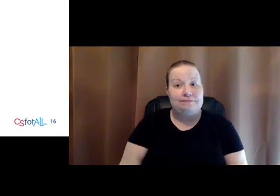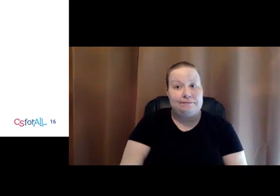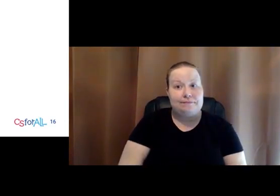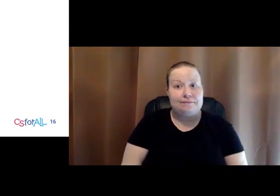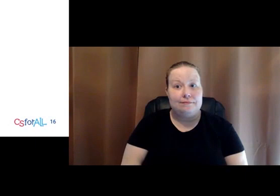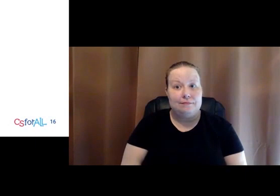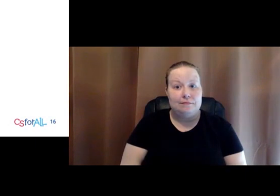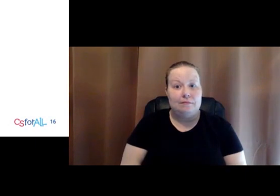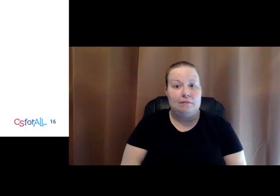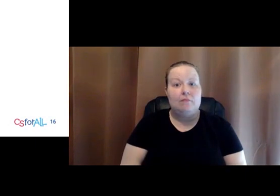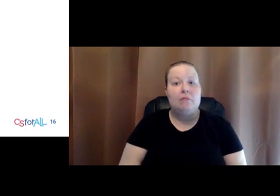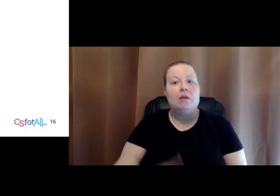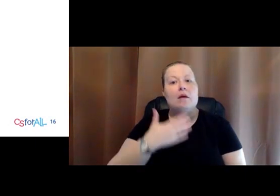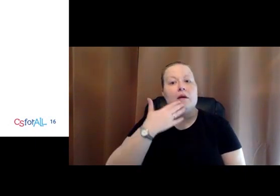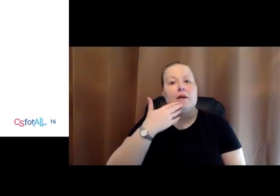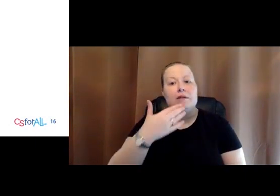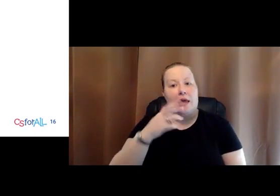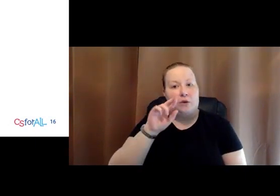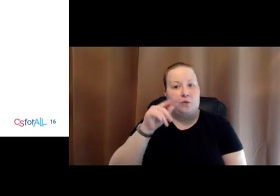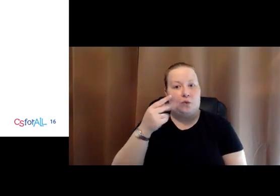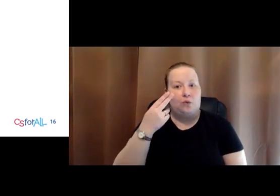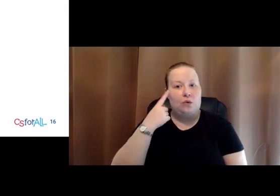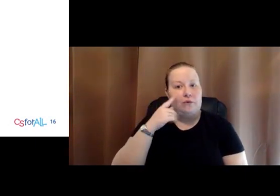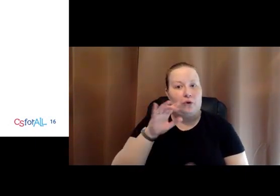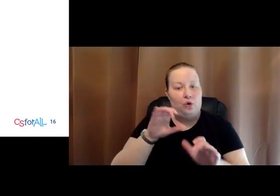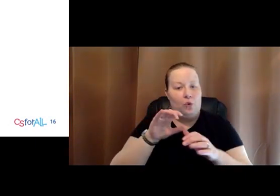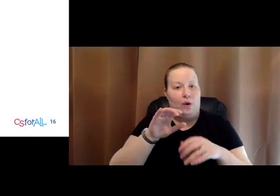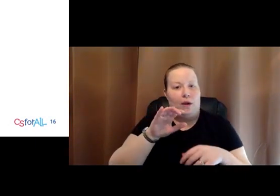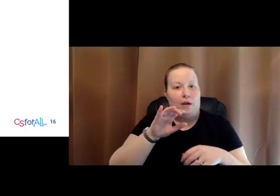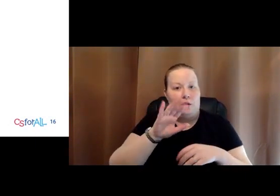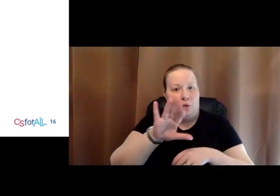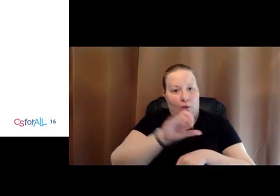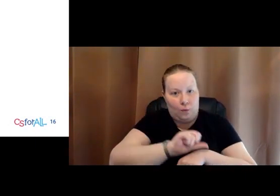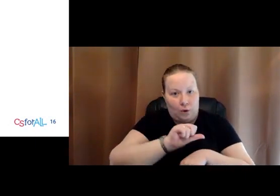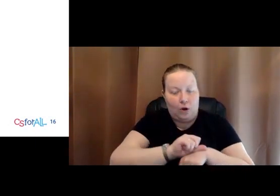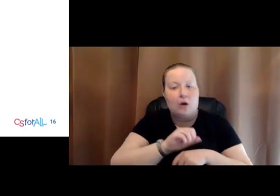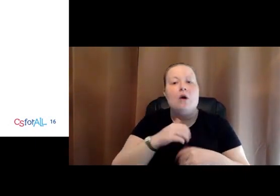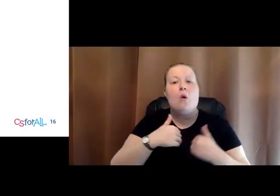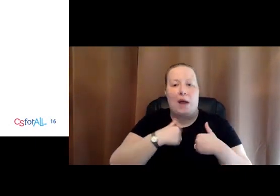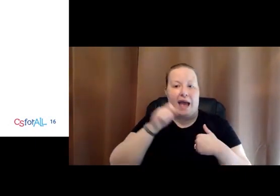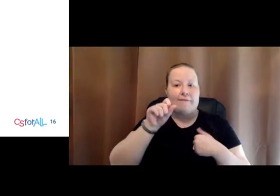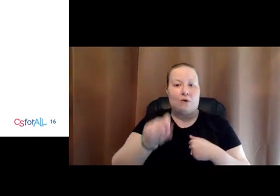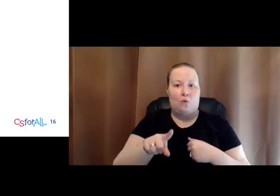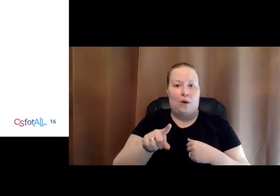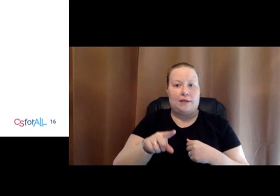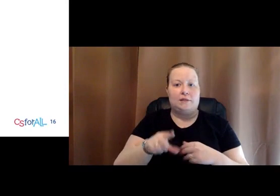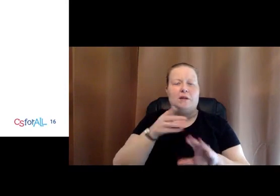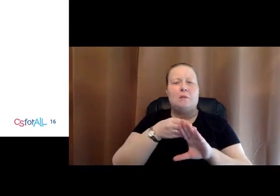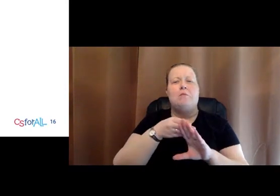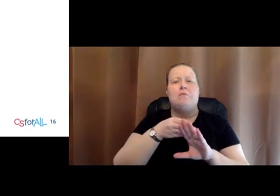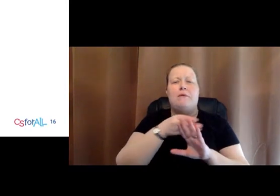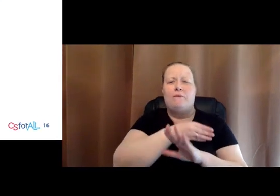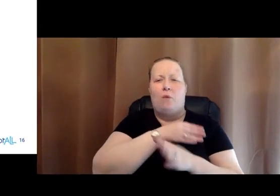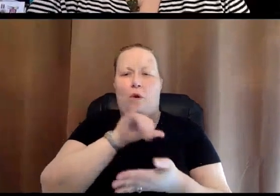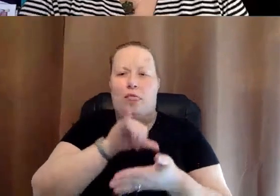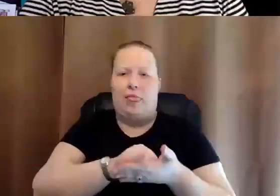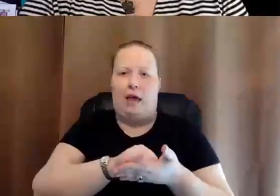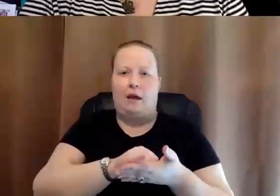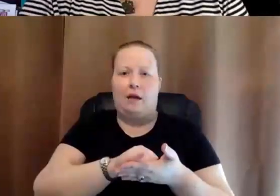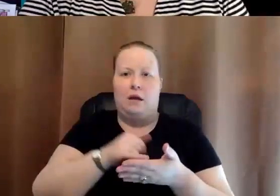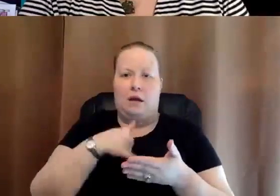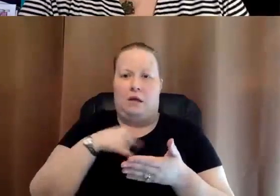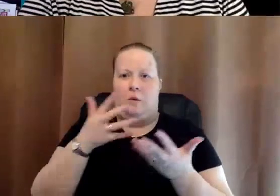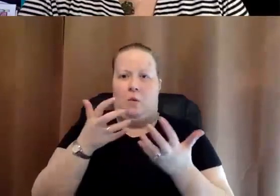And thank you, Ruth, for doing all the work that you and CS for All are doing. We do have a question in. Before we get to that, I might seize the